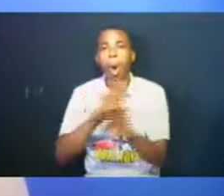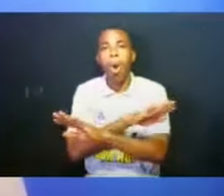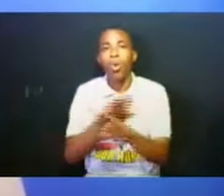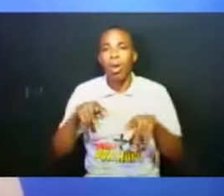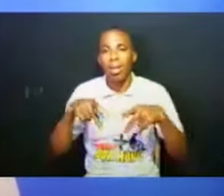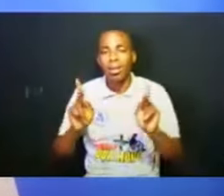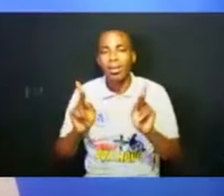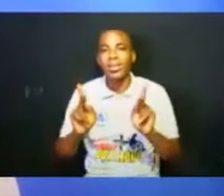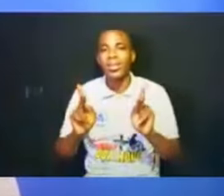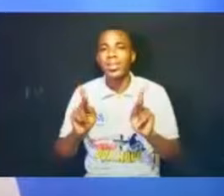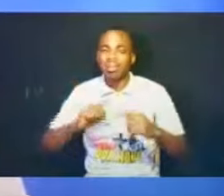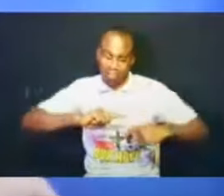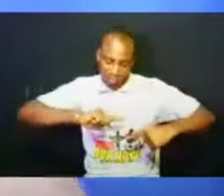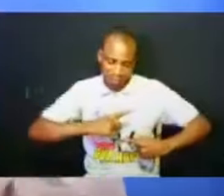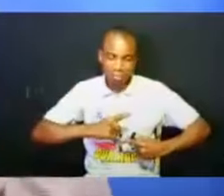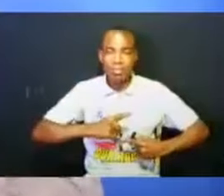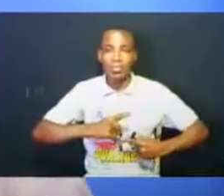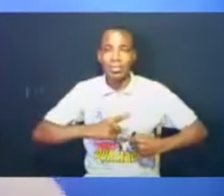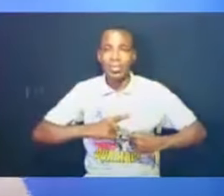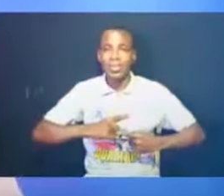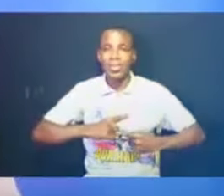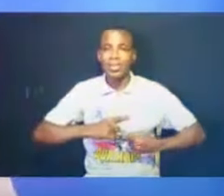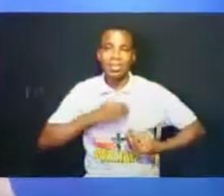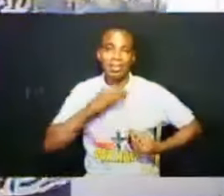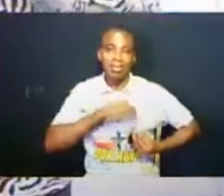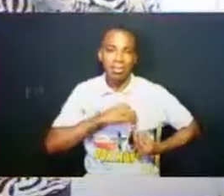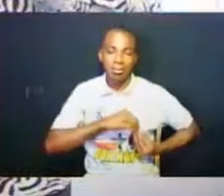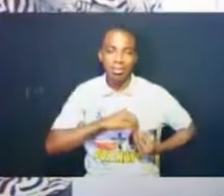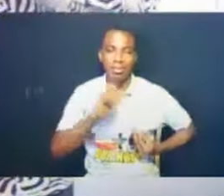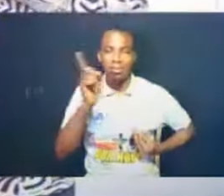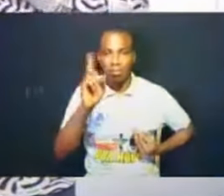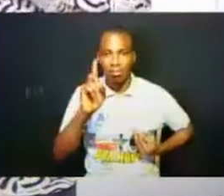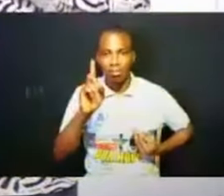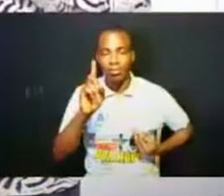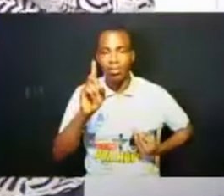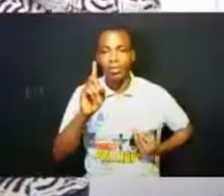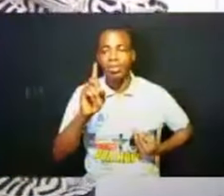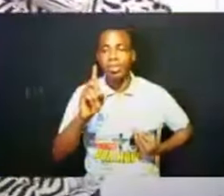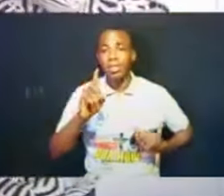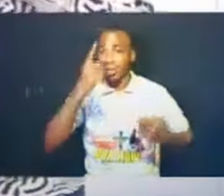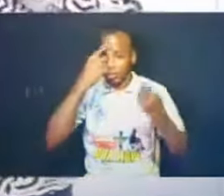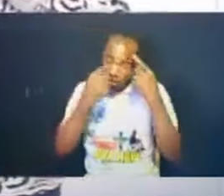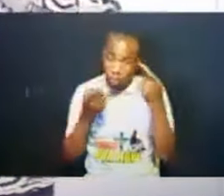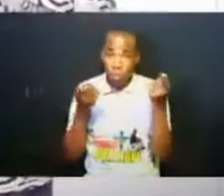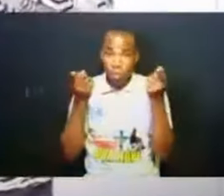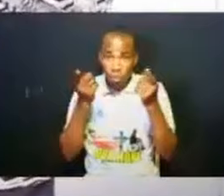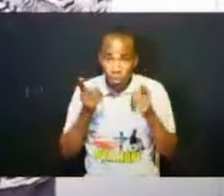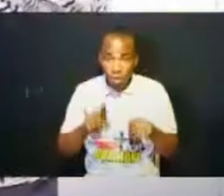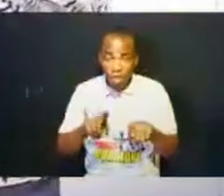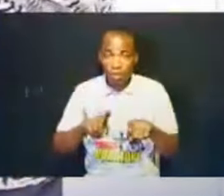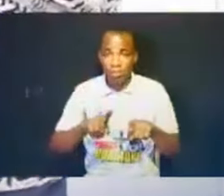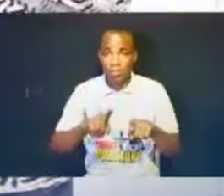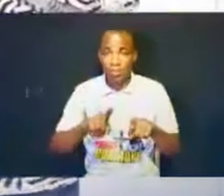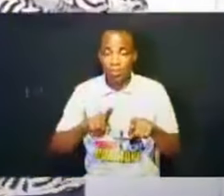up to cause trouble. It is going to grow not on the physical body. It grows